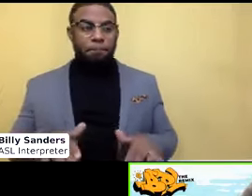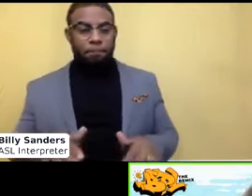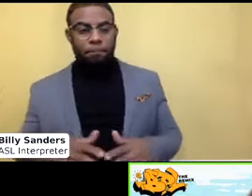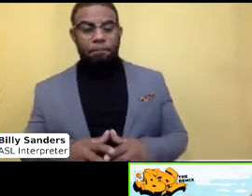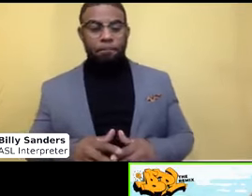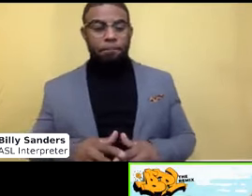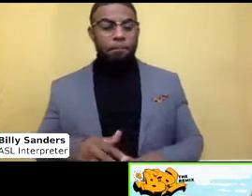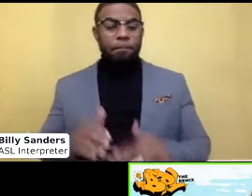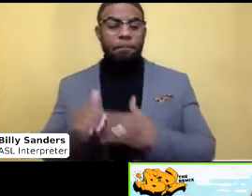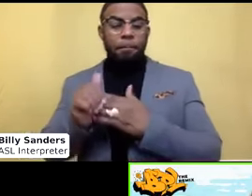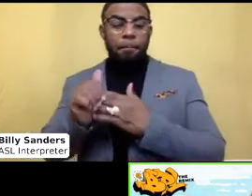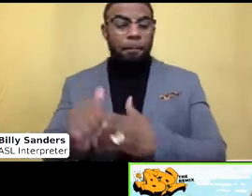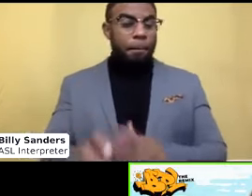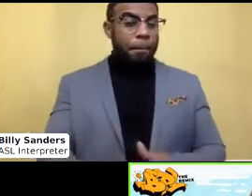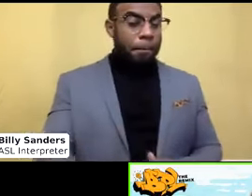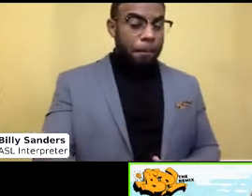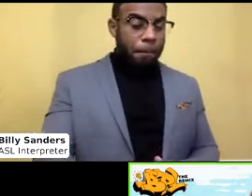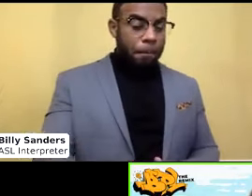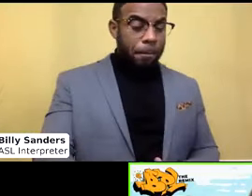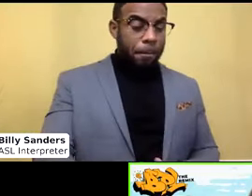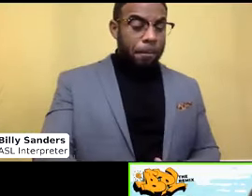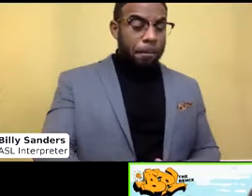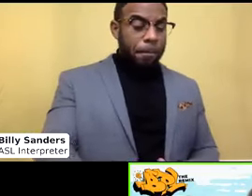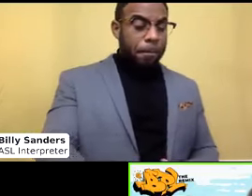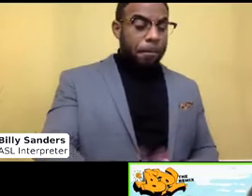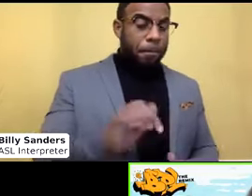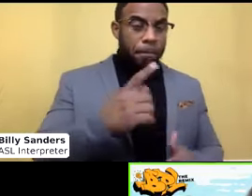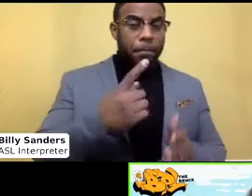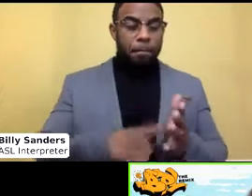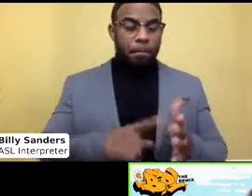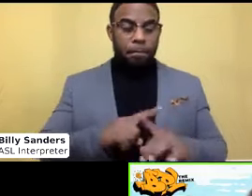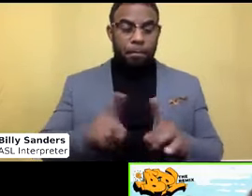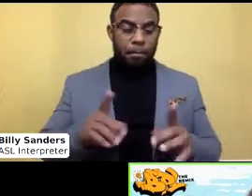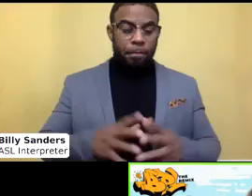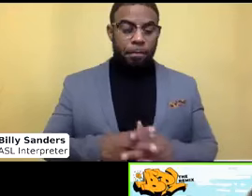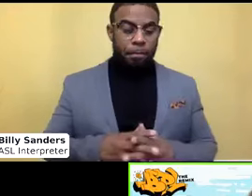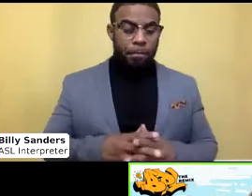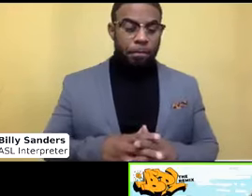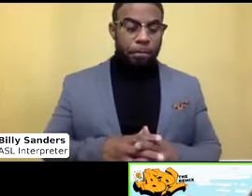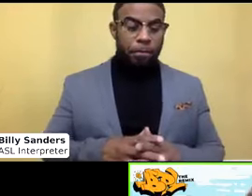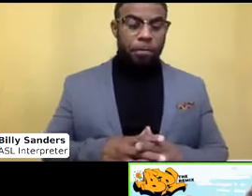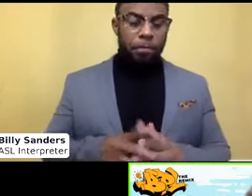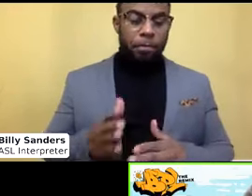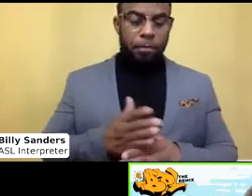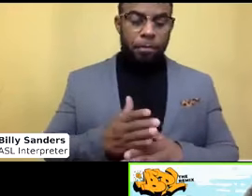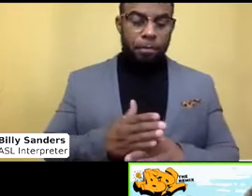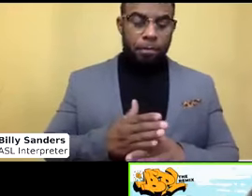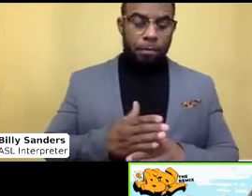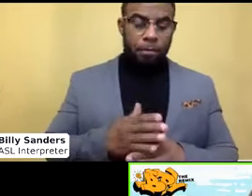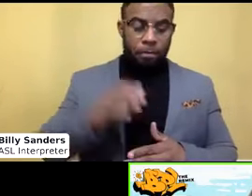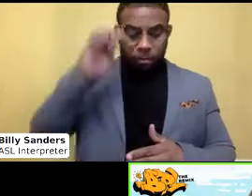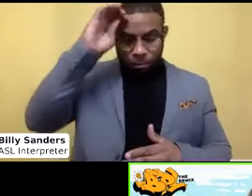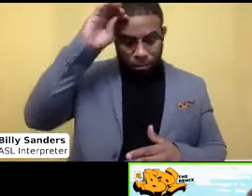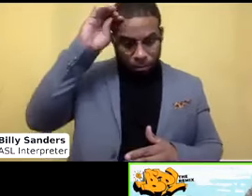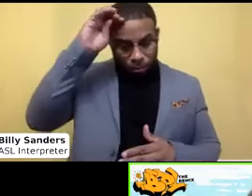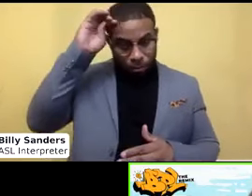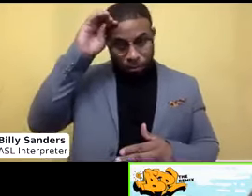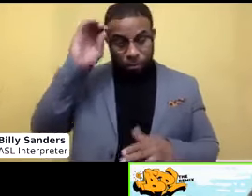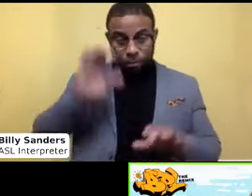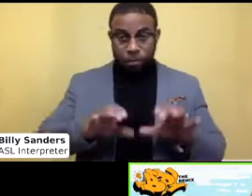the leadership, is what is the difference between the Congo